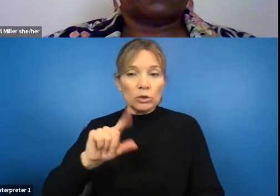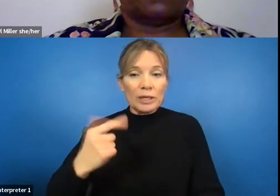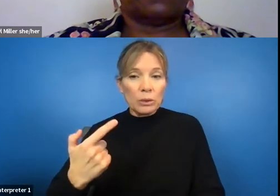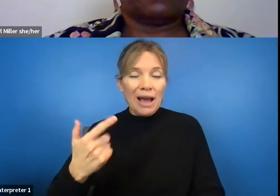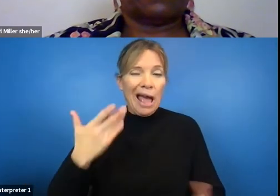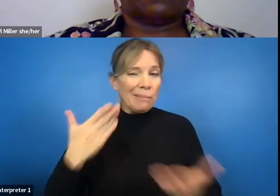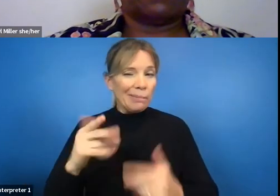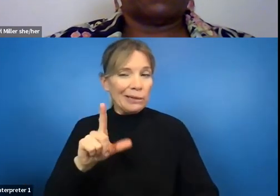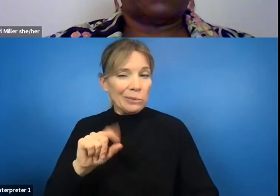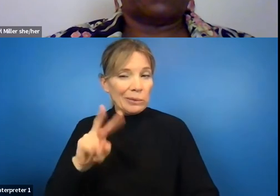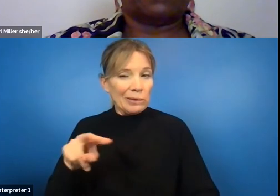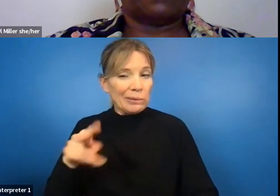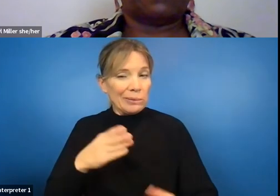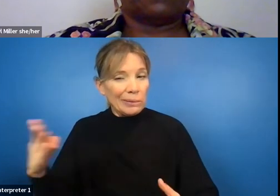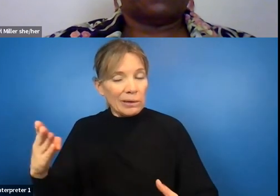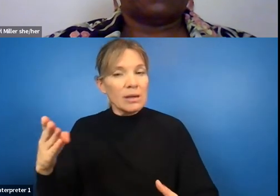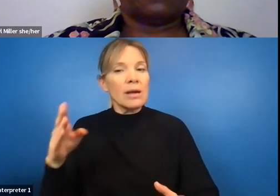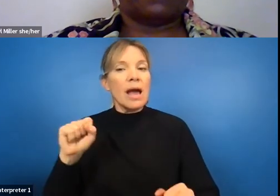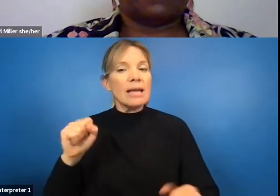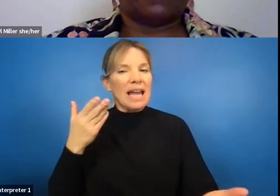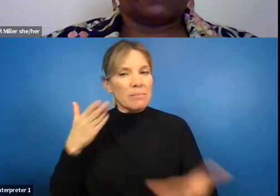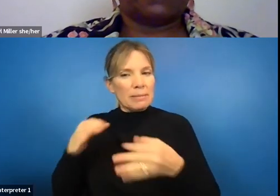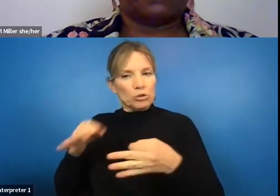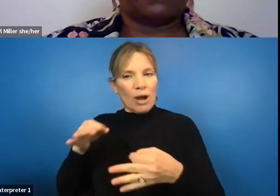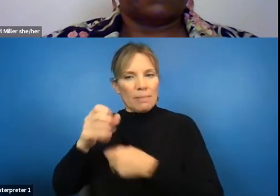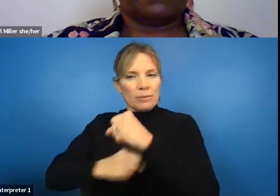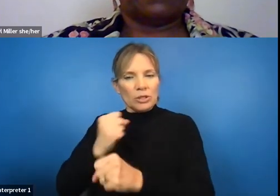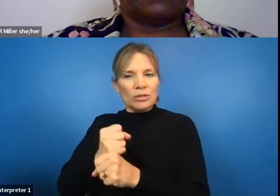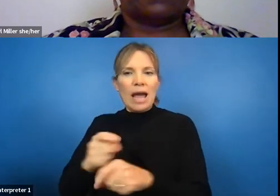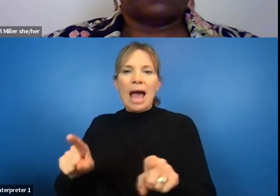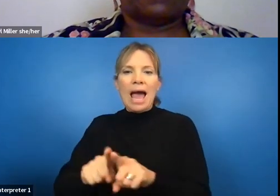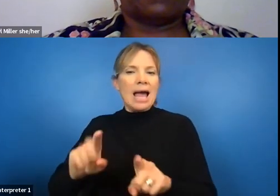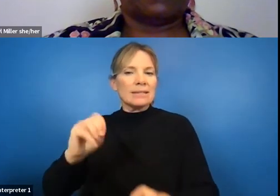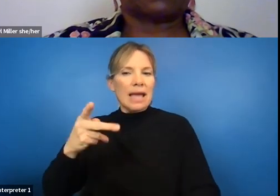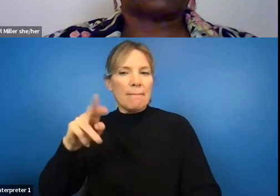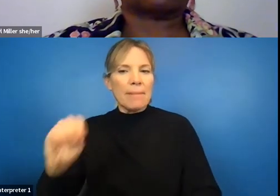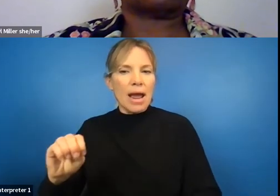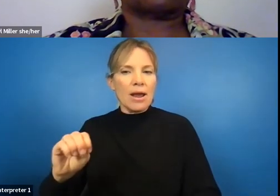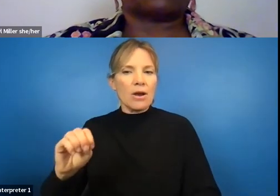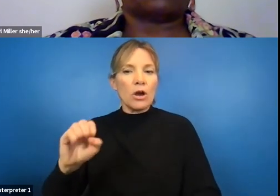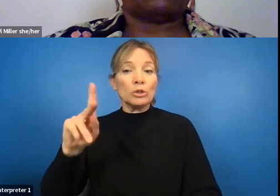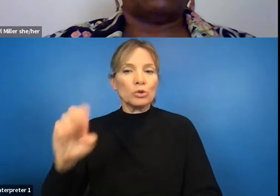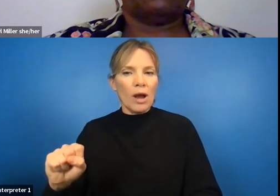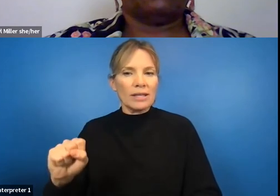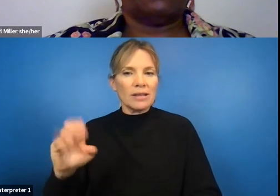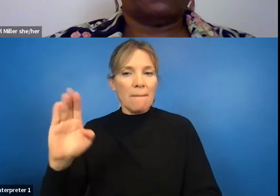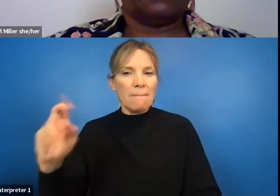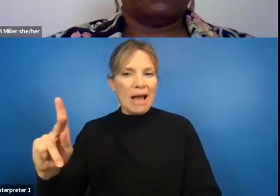maybe 2022 can maybe be described as the Empire Strikes Back. And